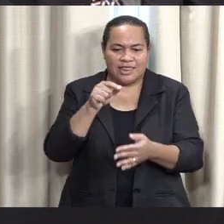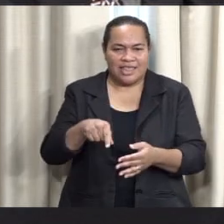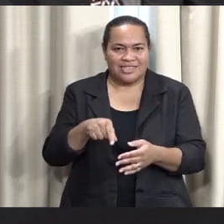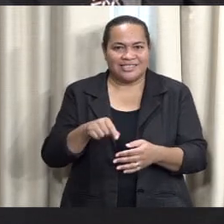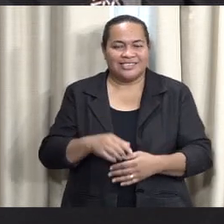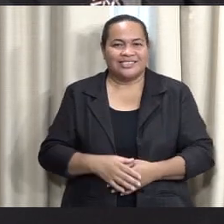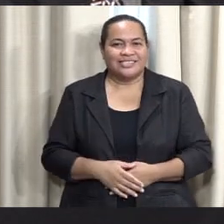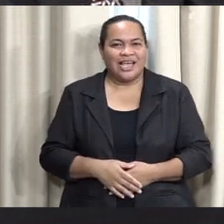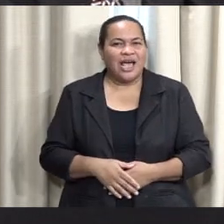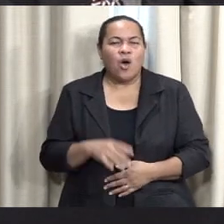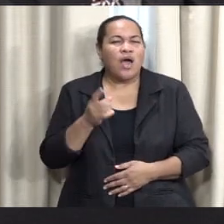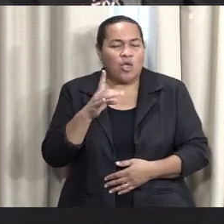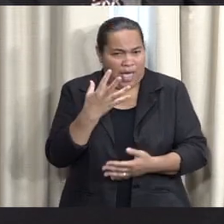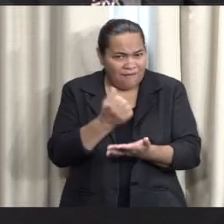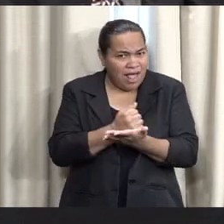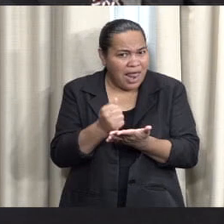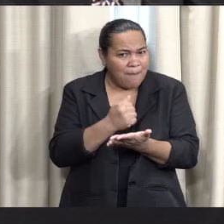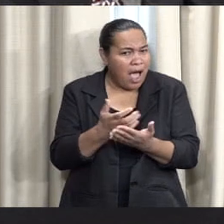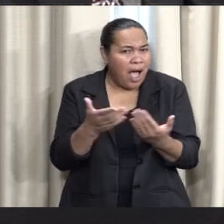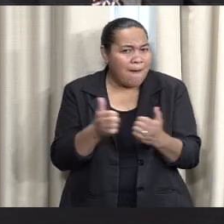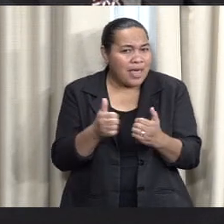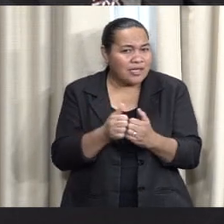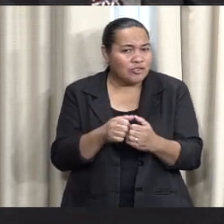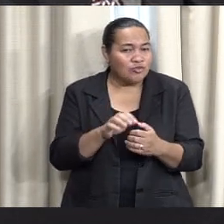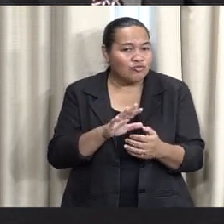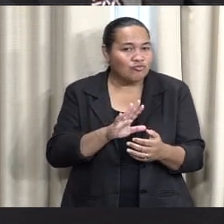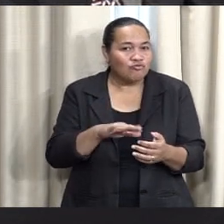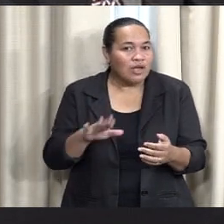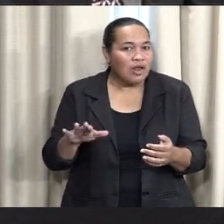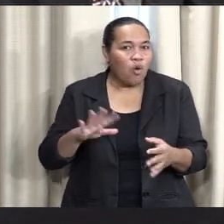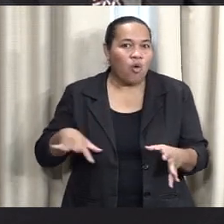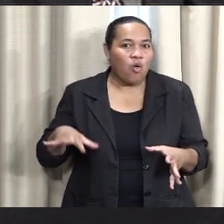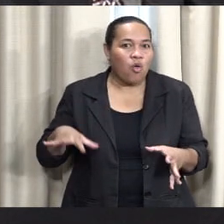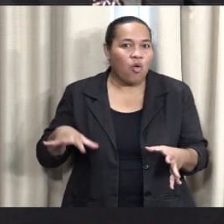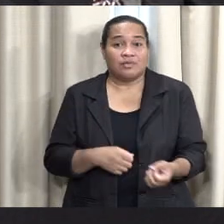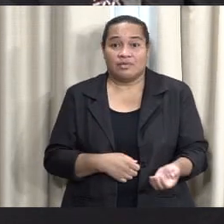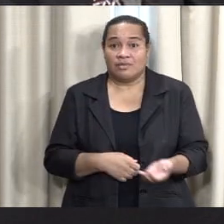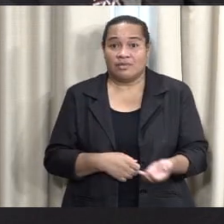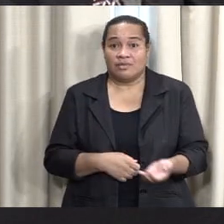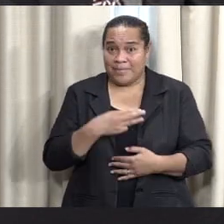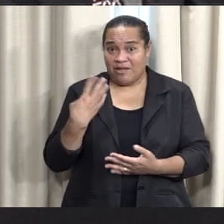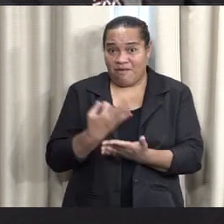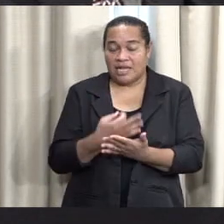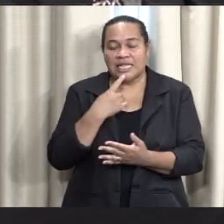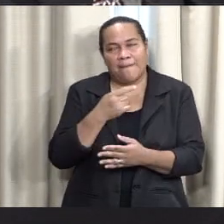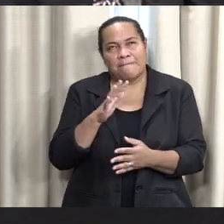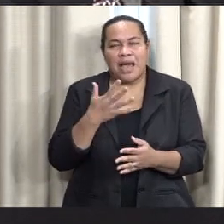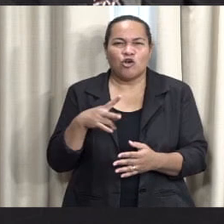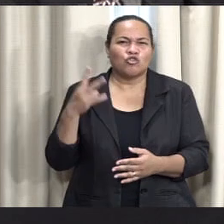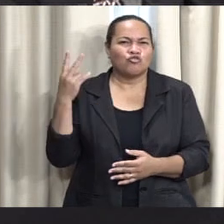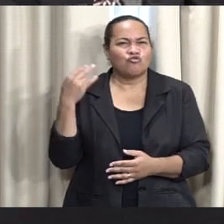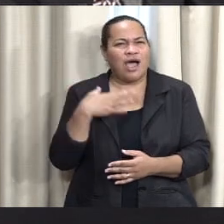initiative? Like, what is there a number that you're looking at? We are looking at about 220 students